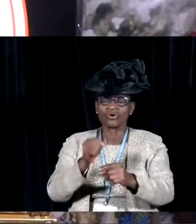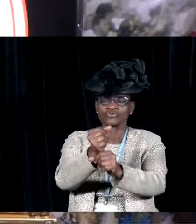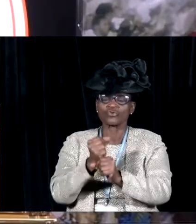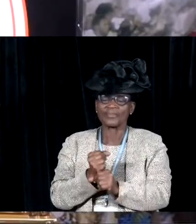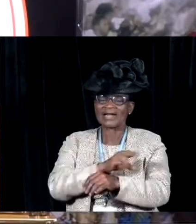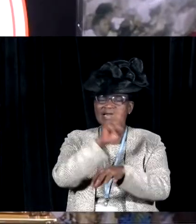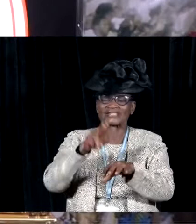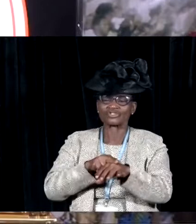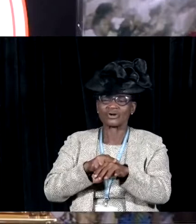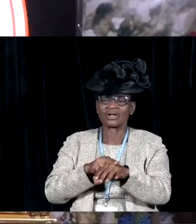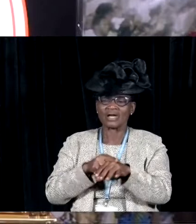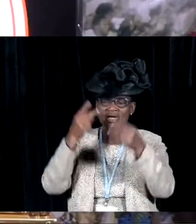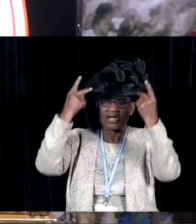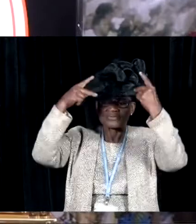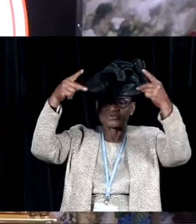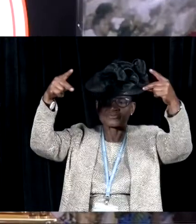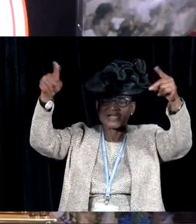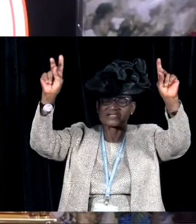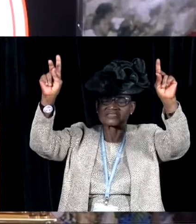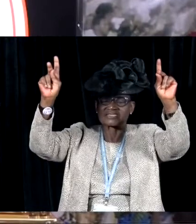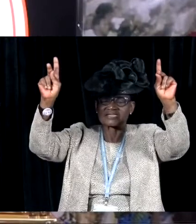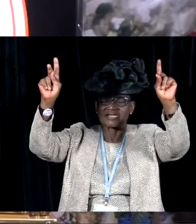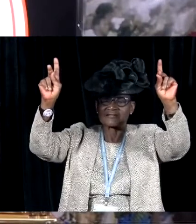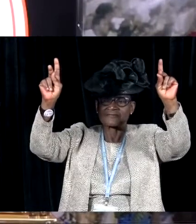supernatural prosperity.